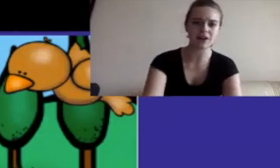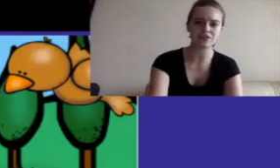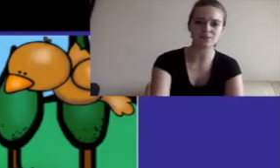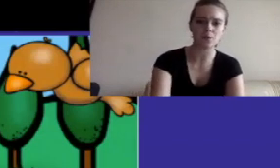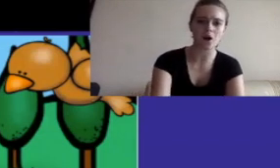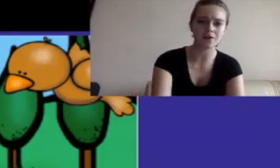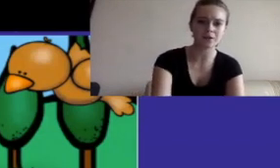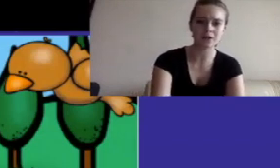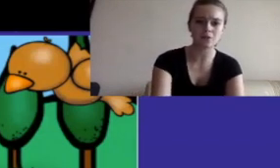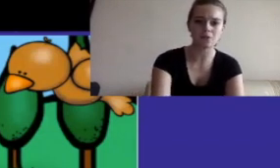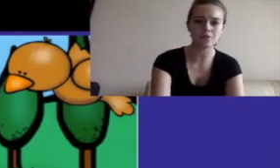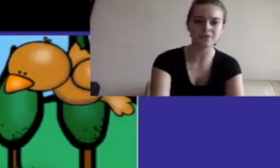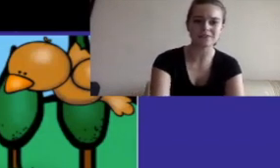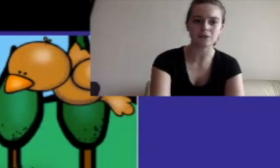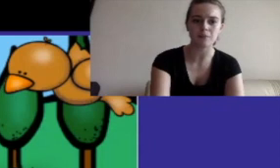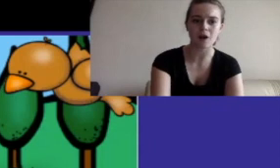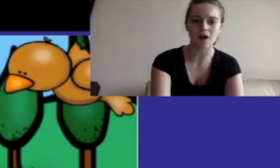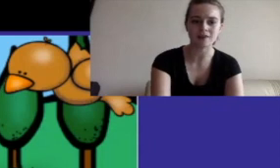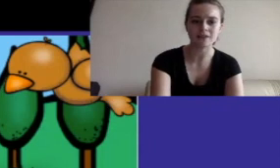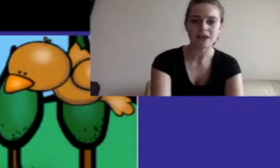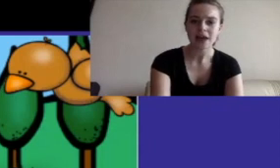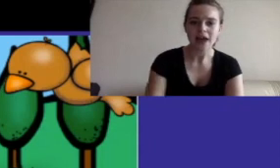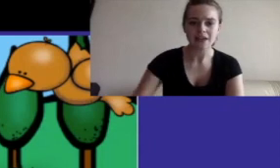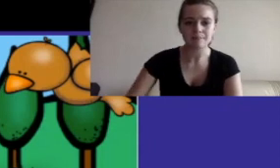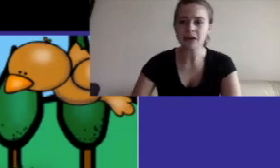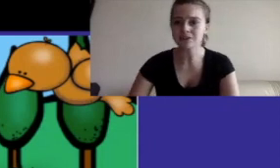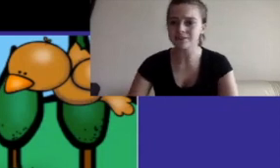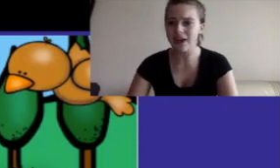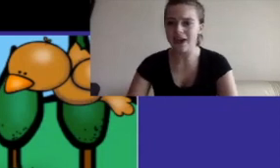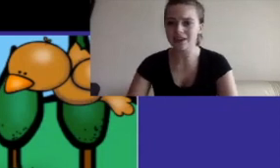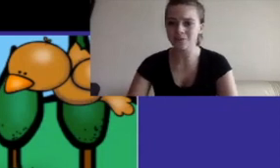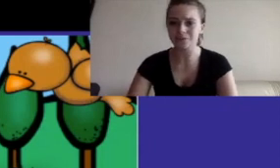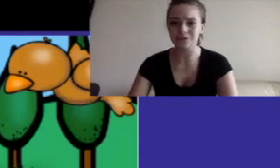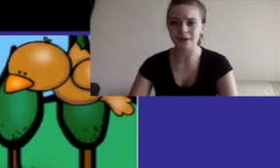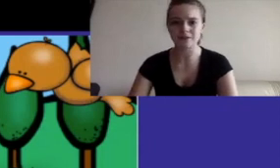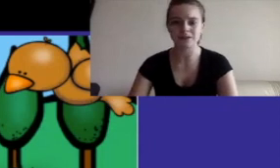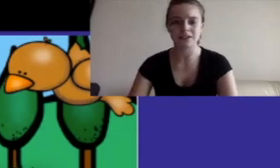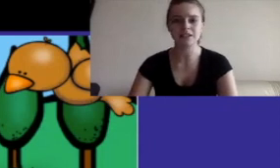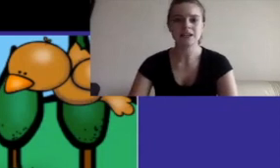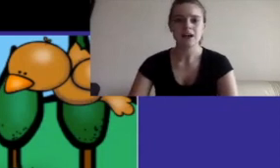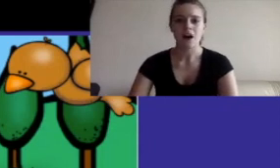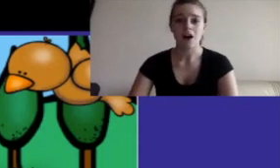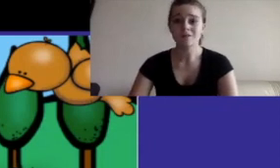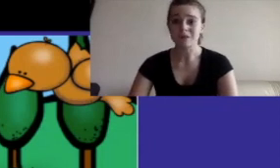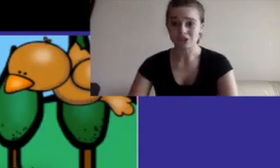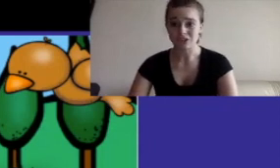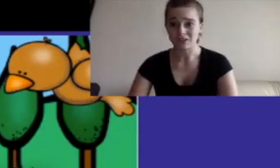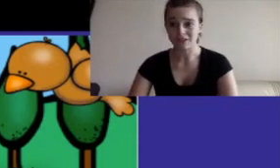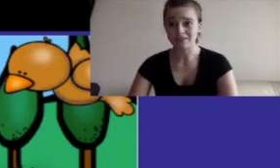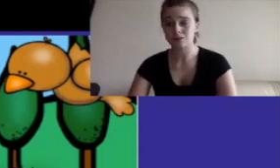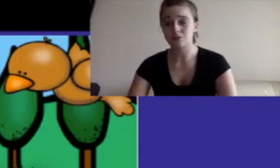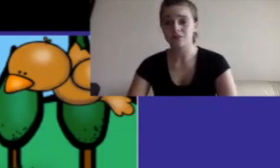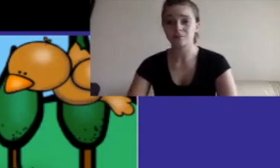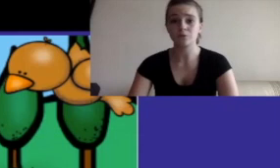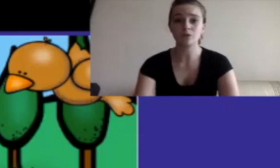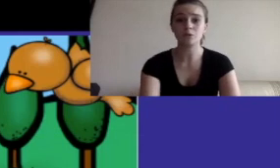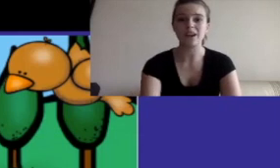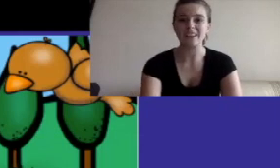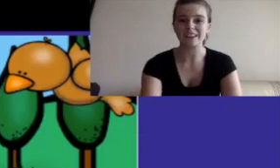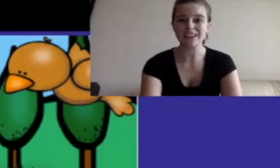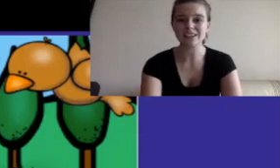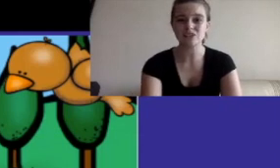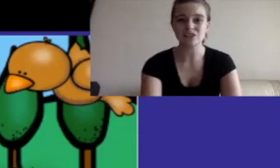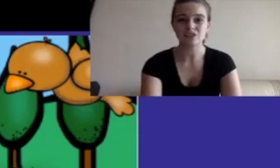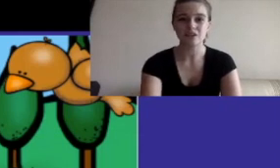while. We've got this watering hole, this little pond and a bunch of animals surrounding and our mission is to explore